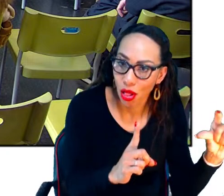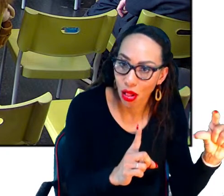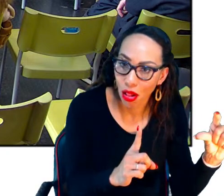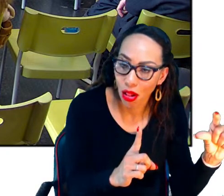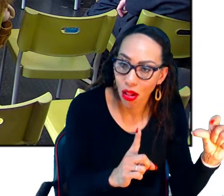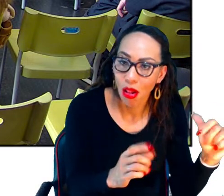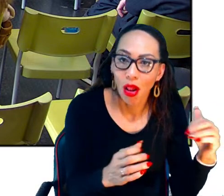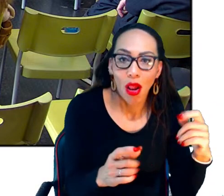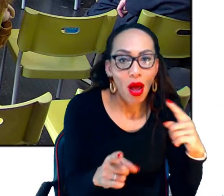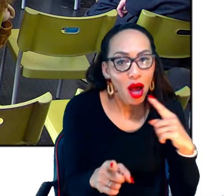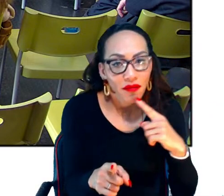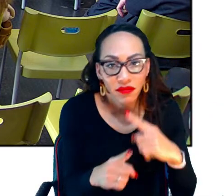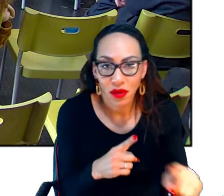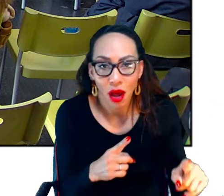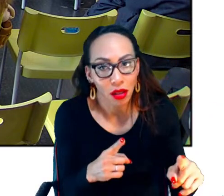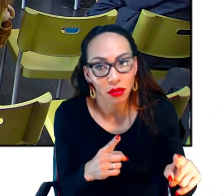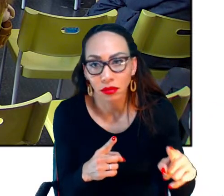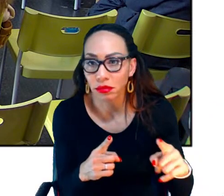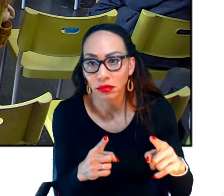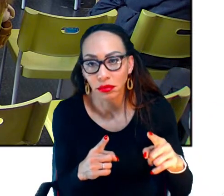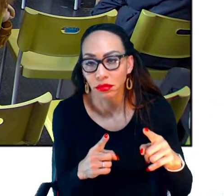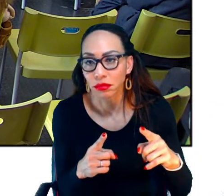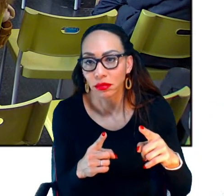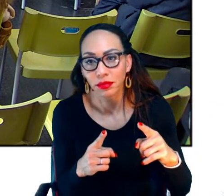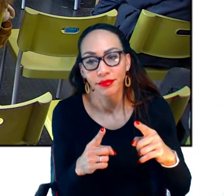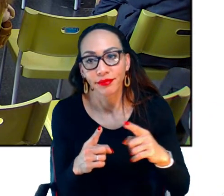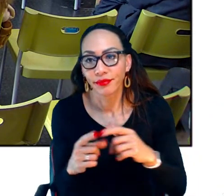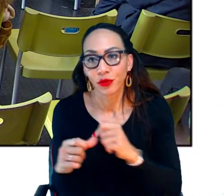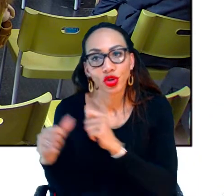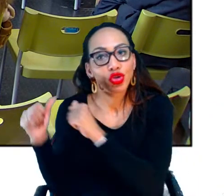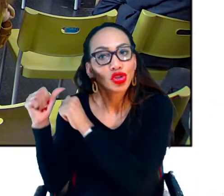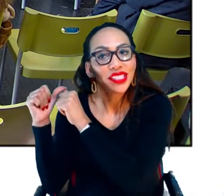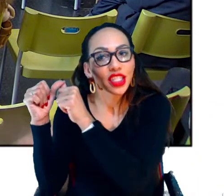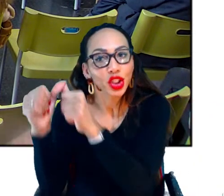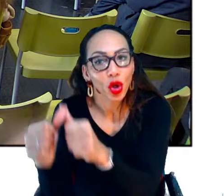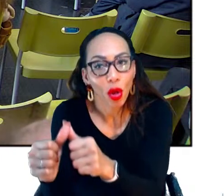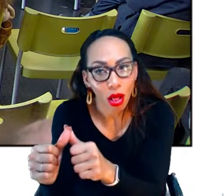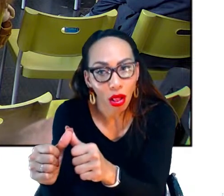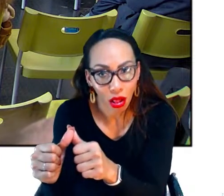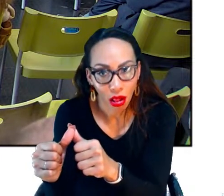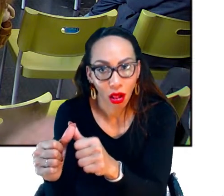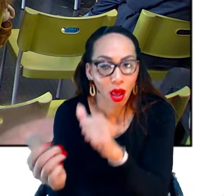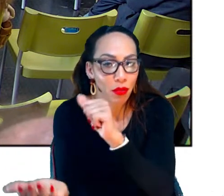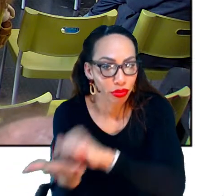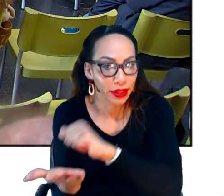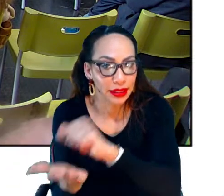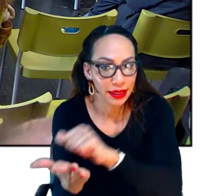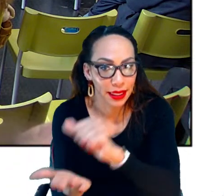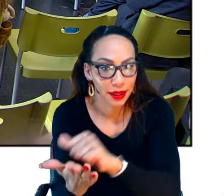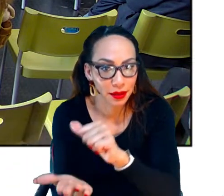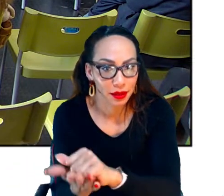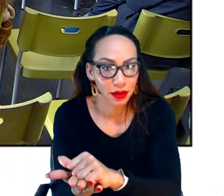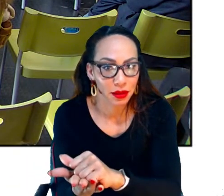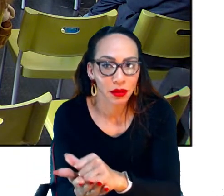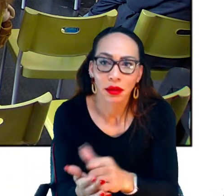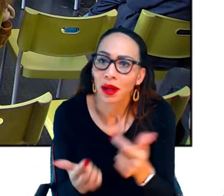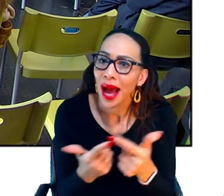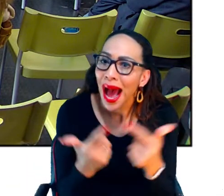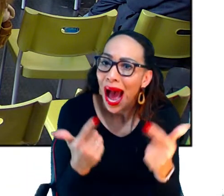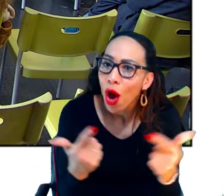well. Okay, great. And turmeric prints as well. Amazing. Just I haven't put them in so here. So how much digital editing is